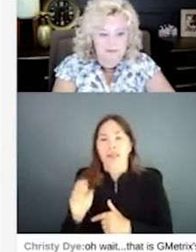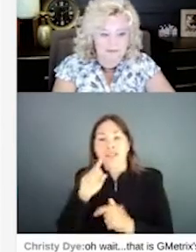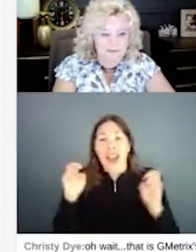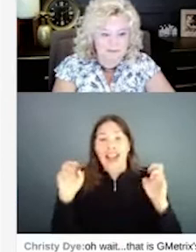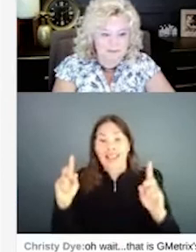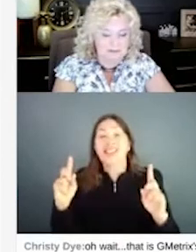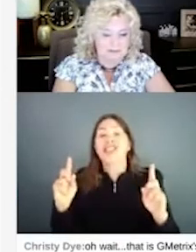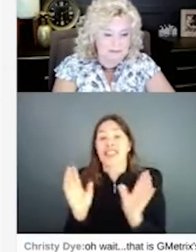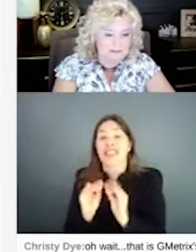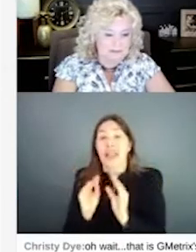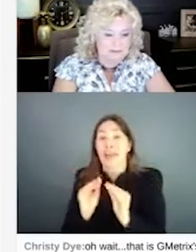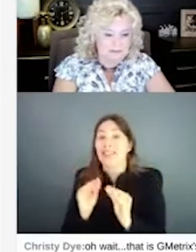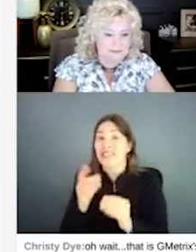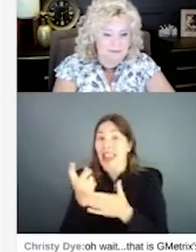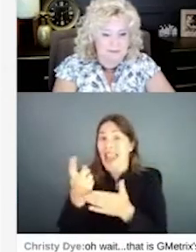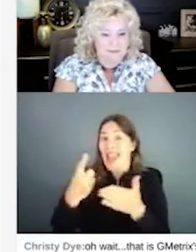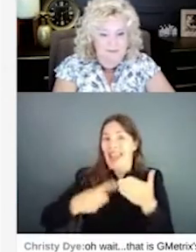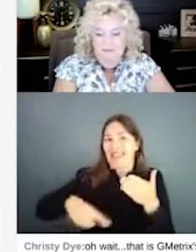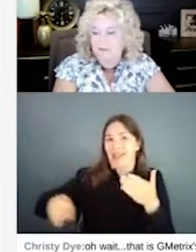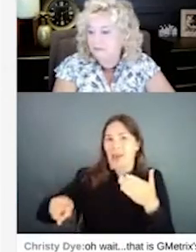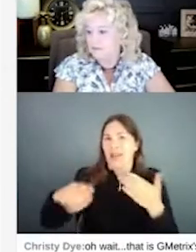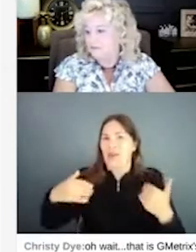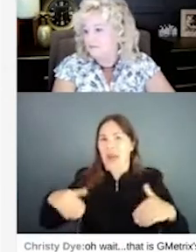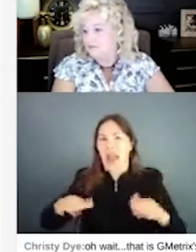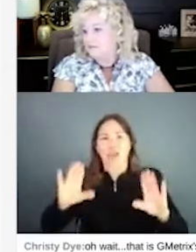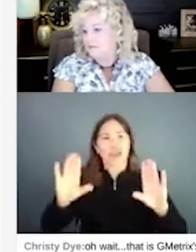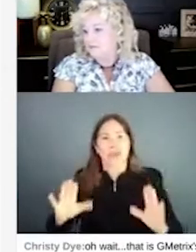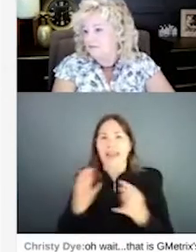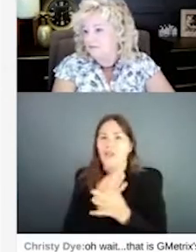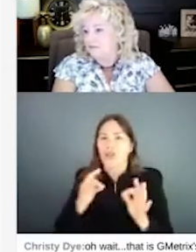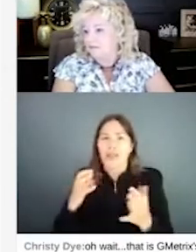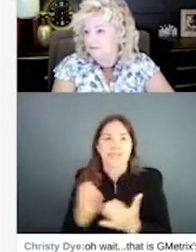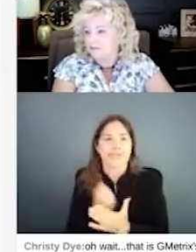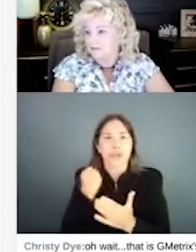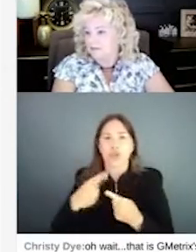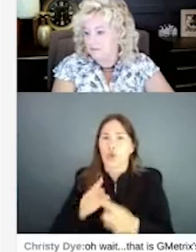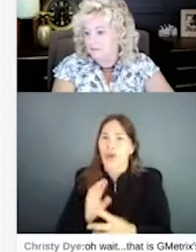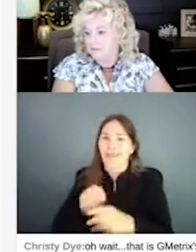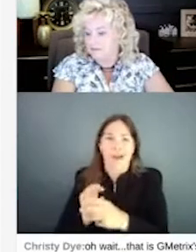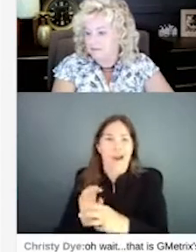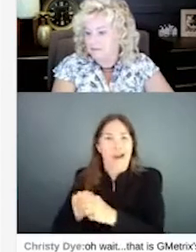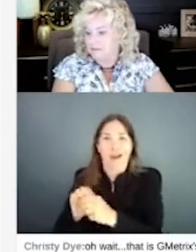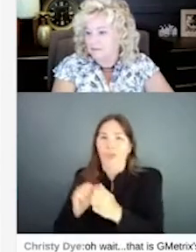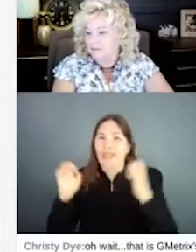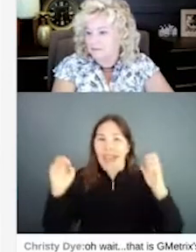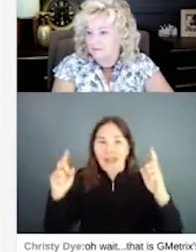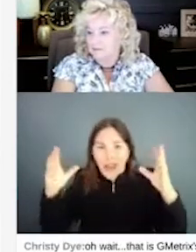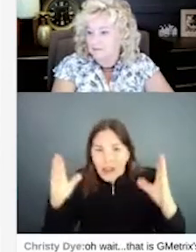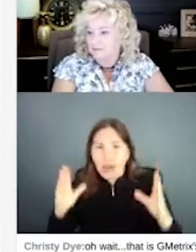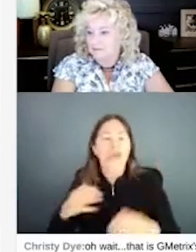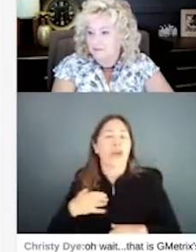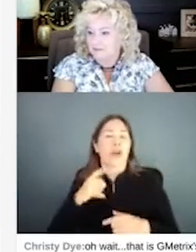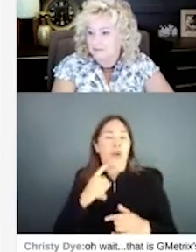around the corner, just next week. These are great free opportunities to engage with fellow educators, to learn something new, or to hone